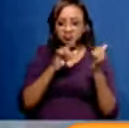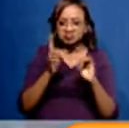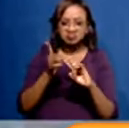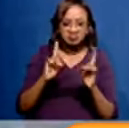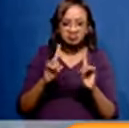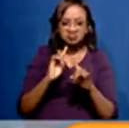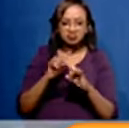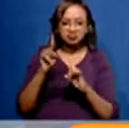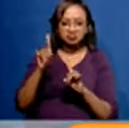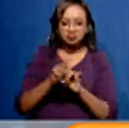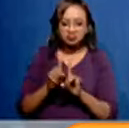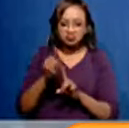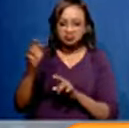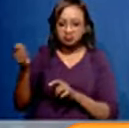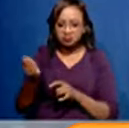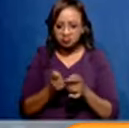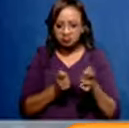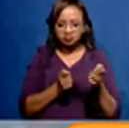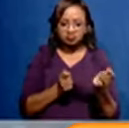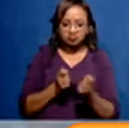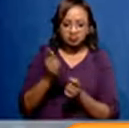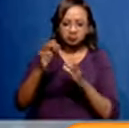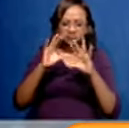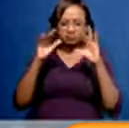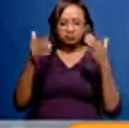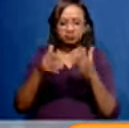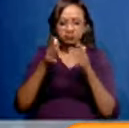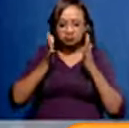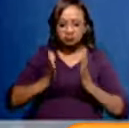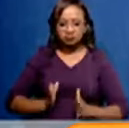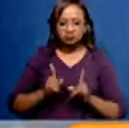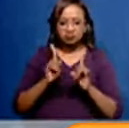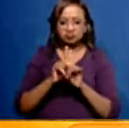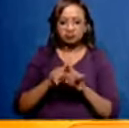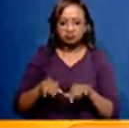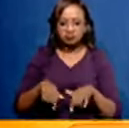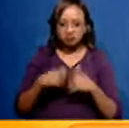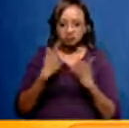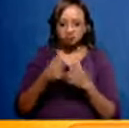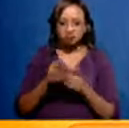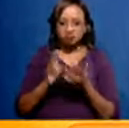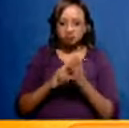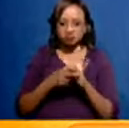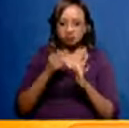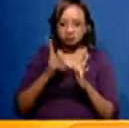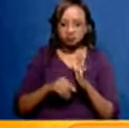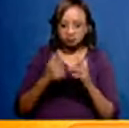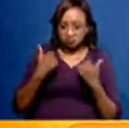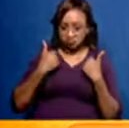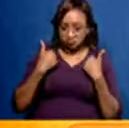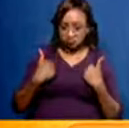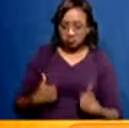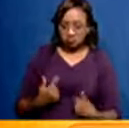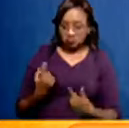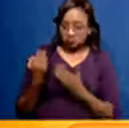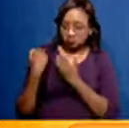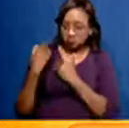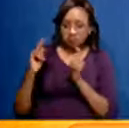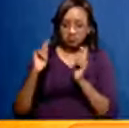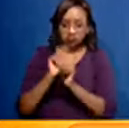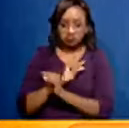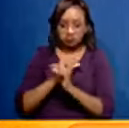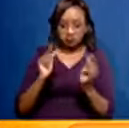then bring in a global person such as myself. Am I the one who will transform everything overnight and tomorrow it will